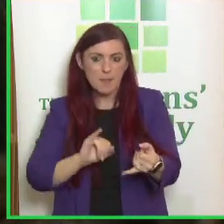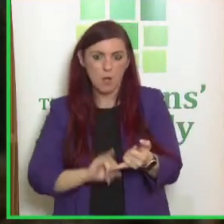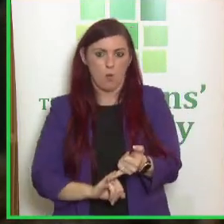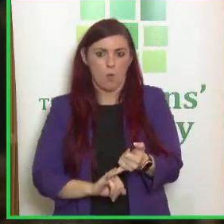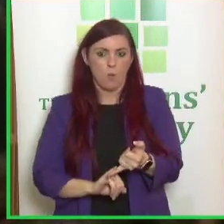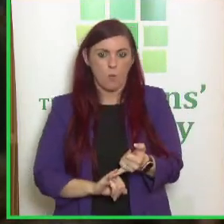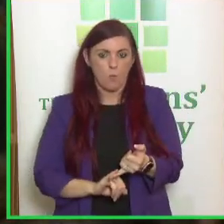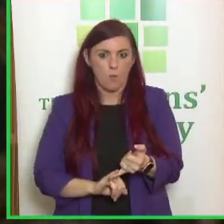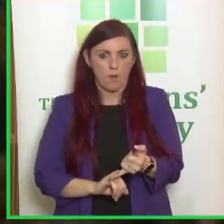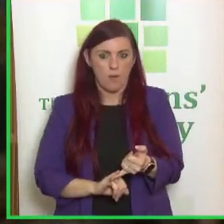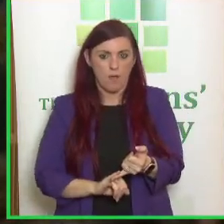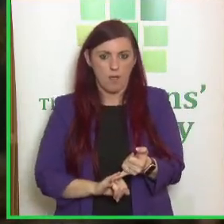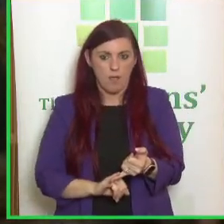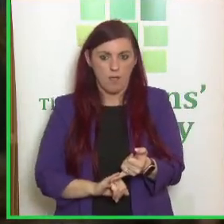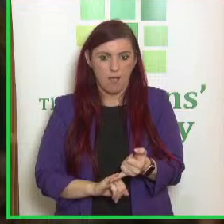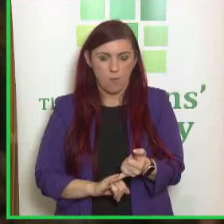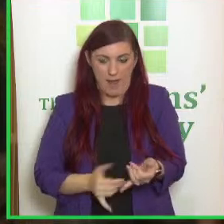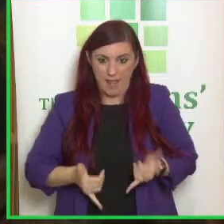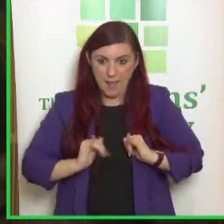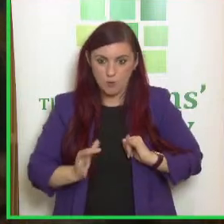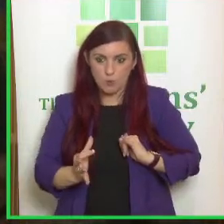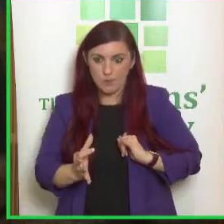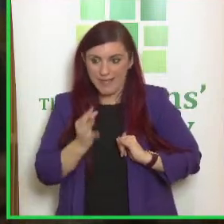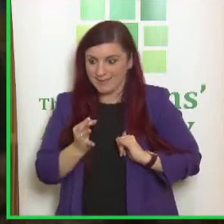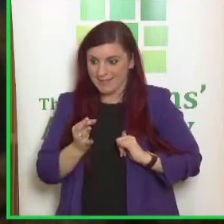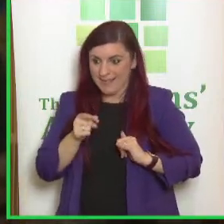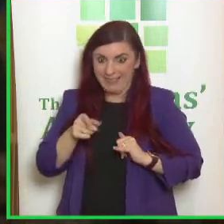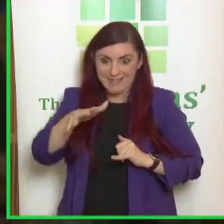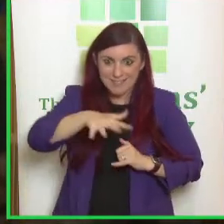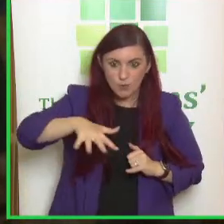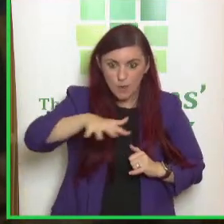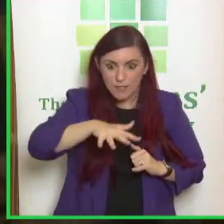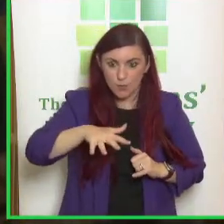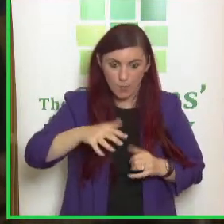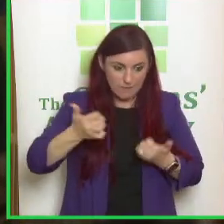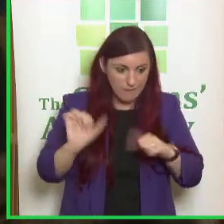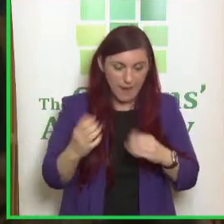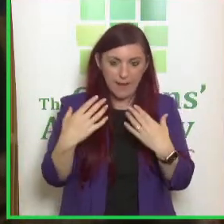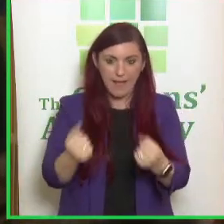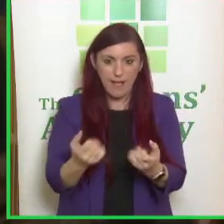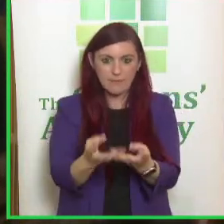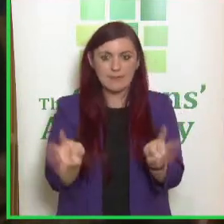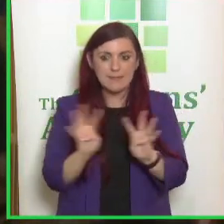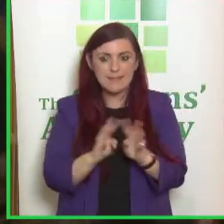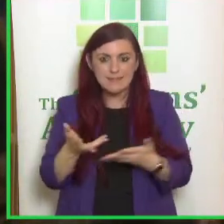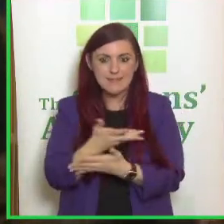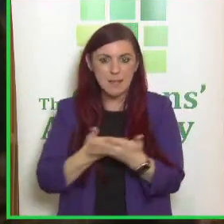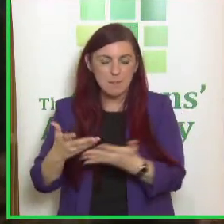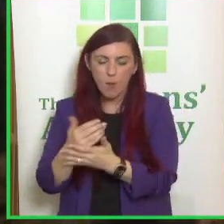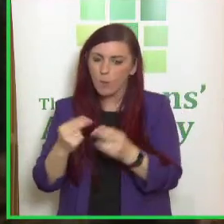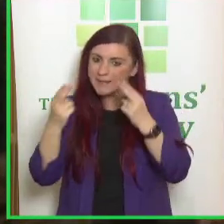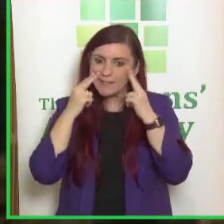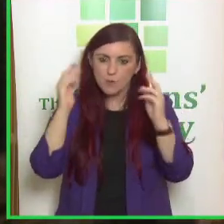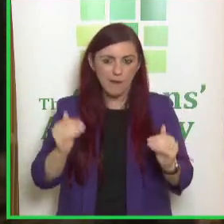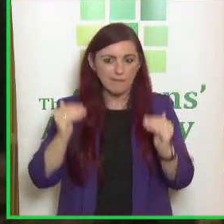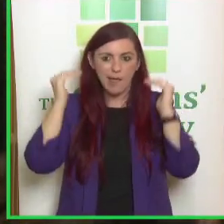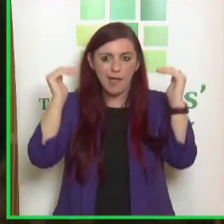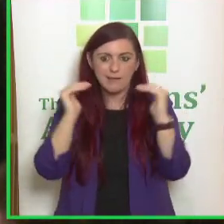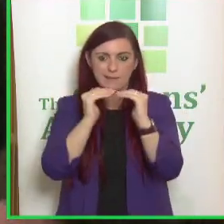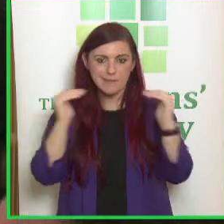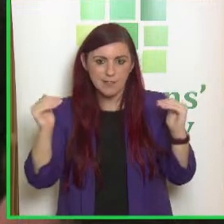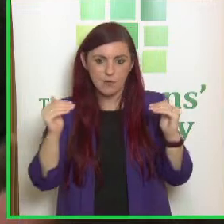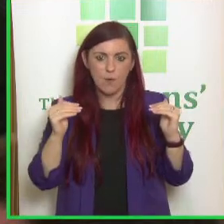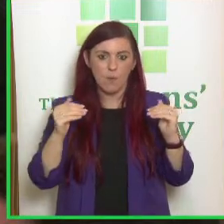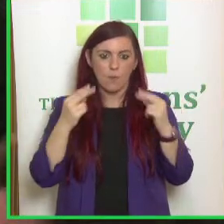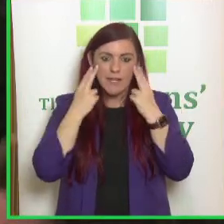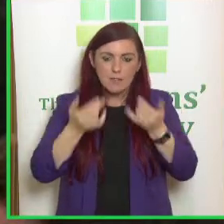us to the point where we've had a citizen assembly and that we carried it out. And I think we have to have the highest of standards. We have to say we're going to reduce